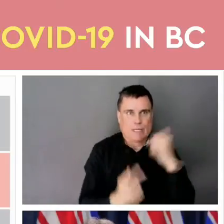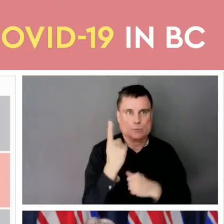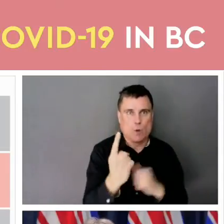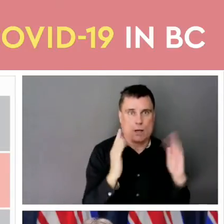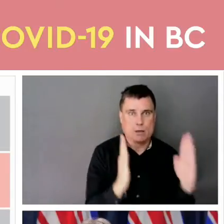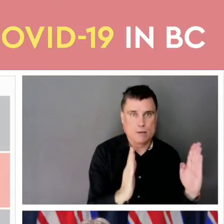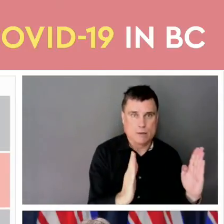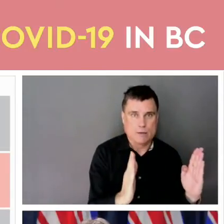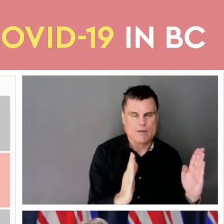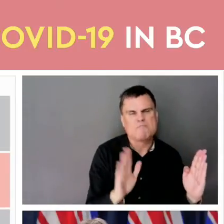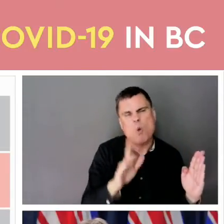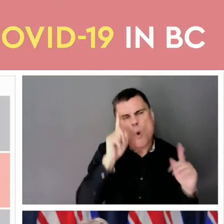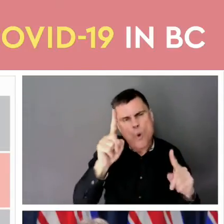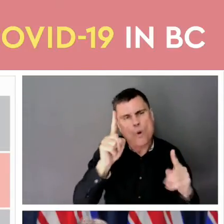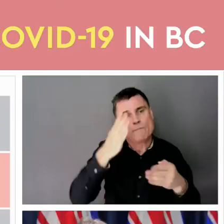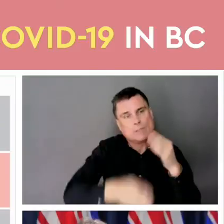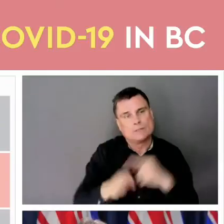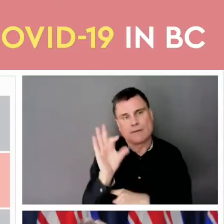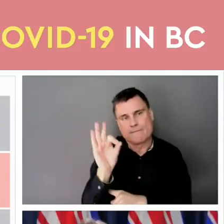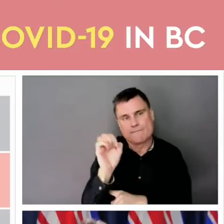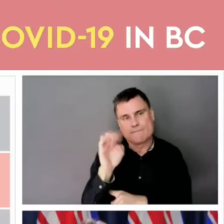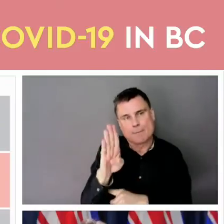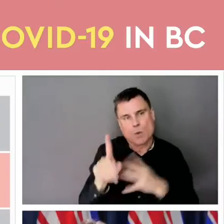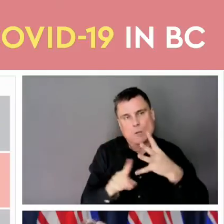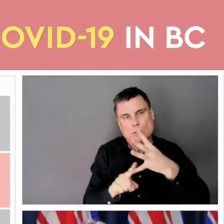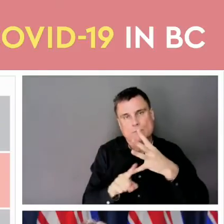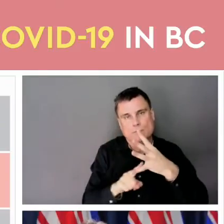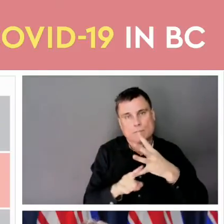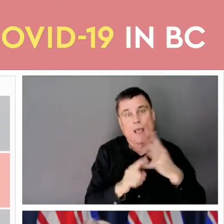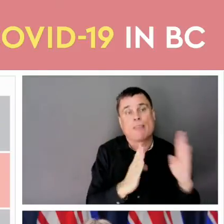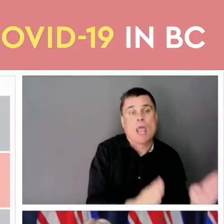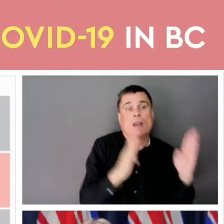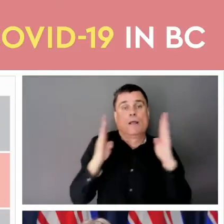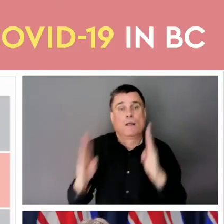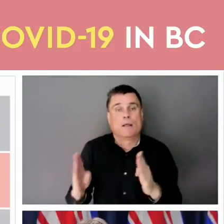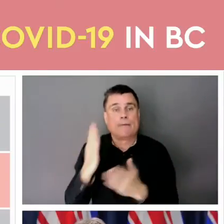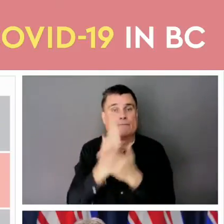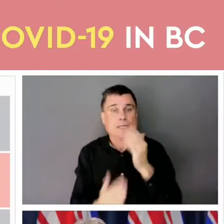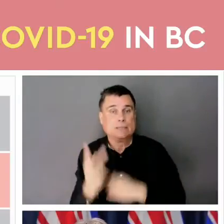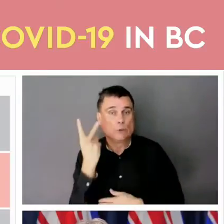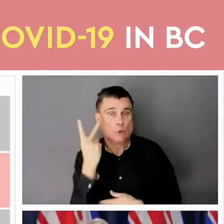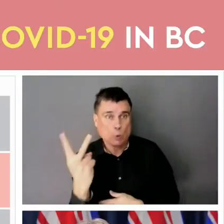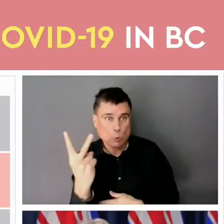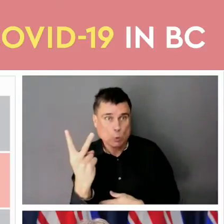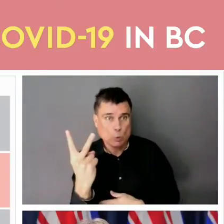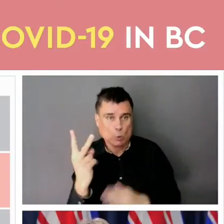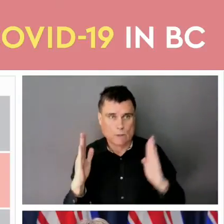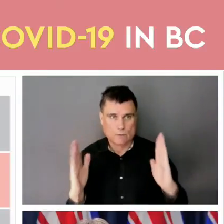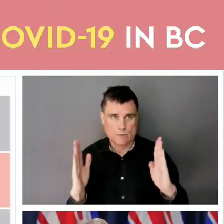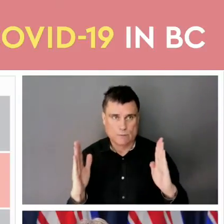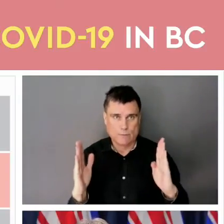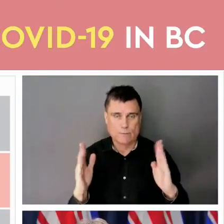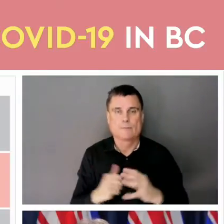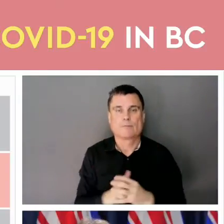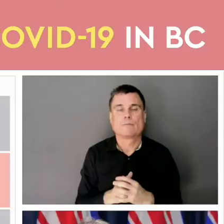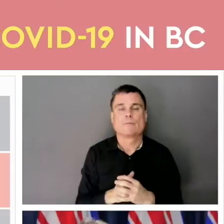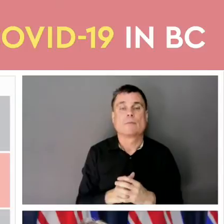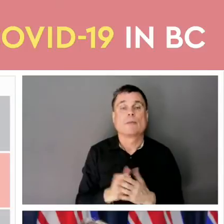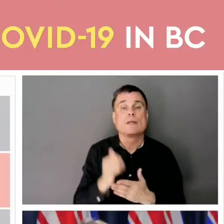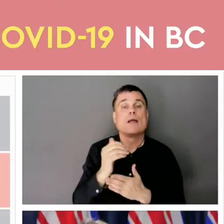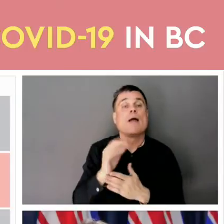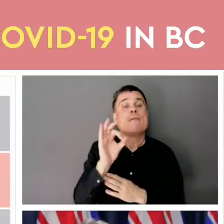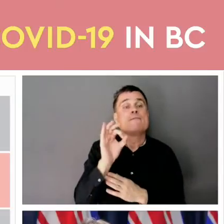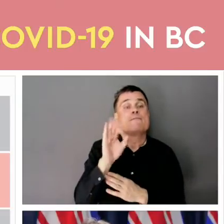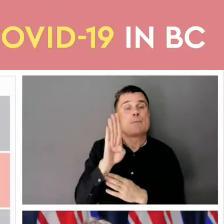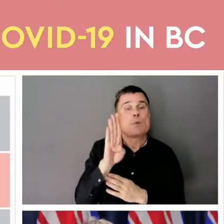on to phase two, which is February to the end of March. In this part of the phase, we will be able to reach out